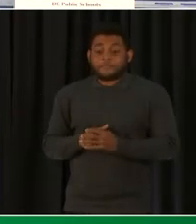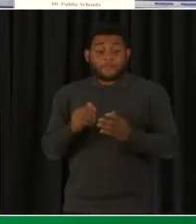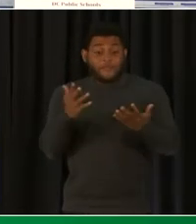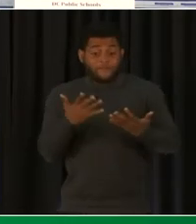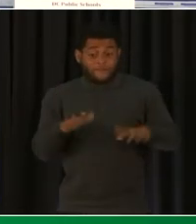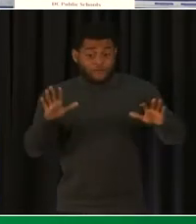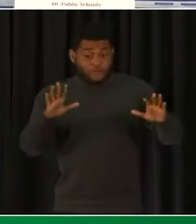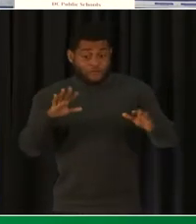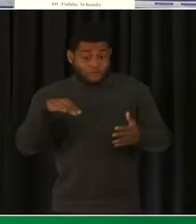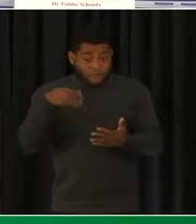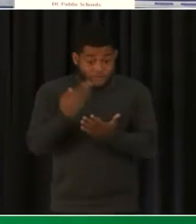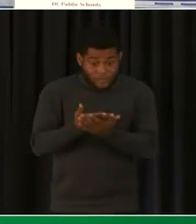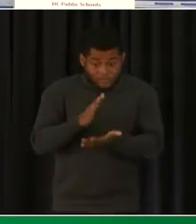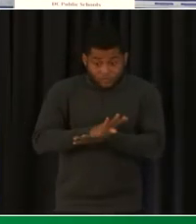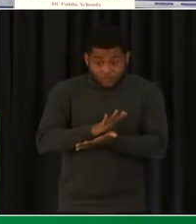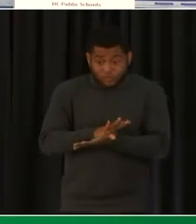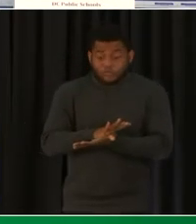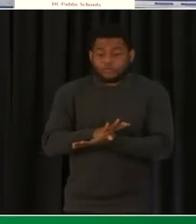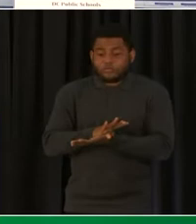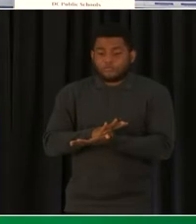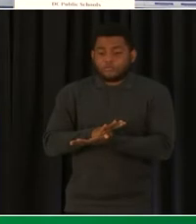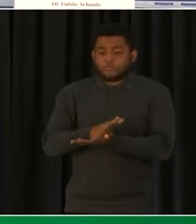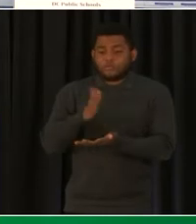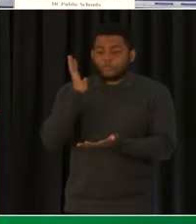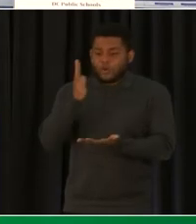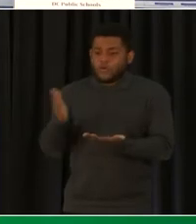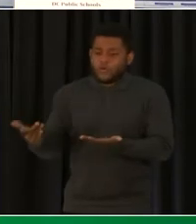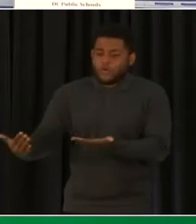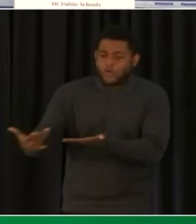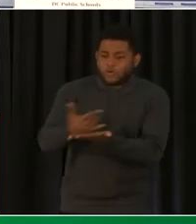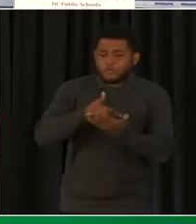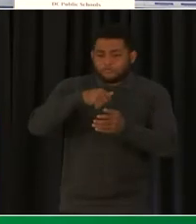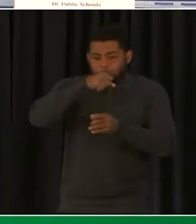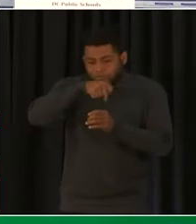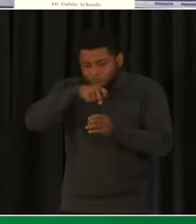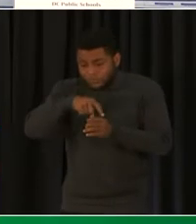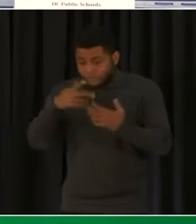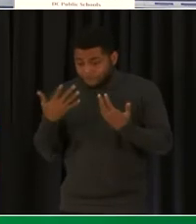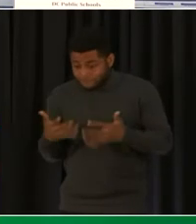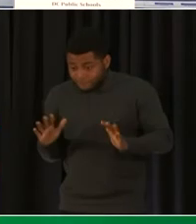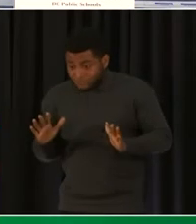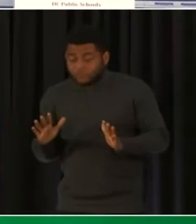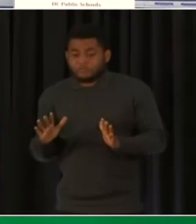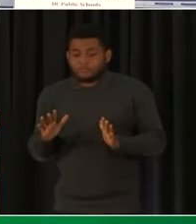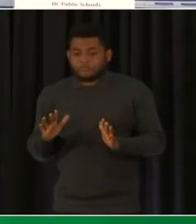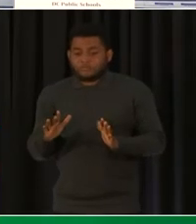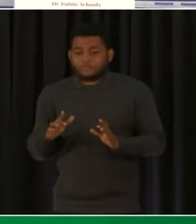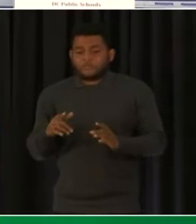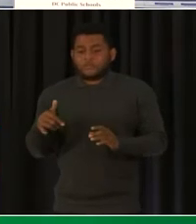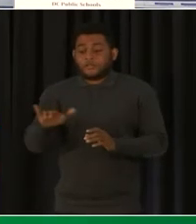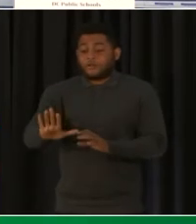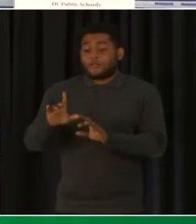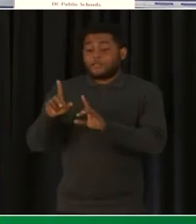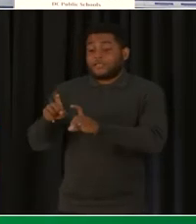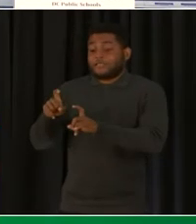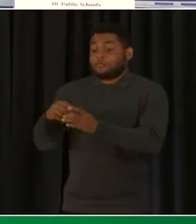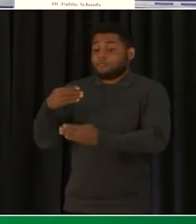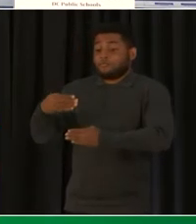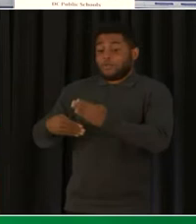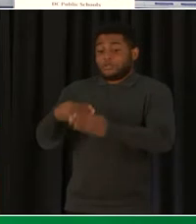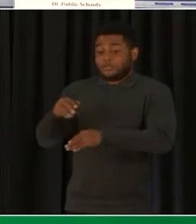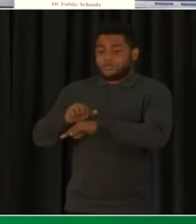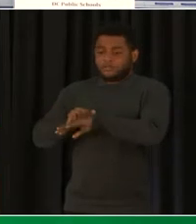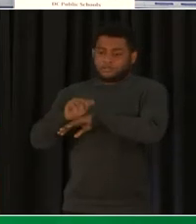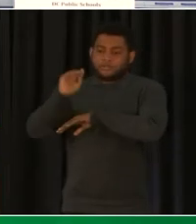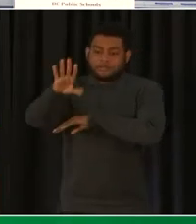at school, they take and collect those samples. As Heidi has just indicated, those tests are then processed at